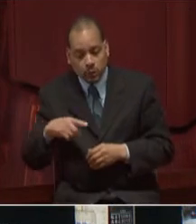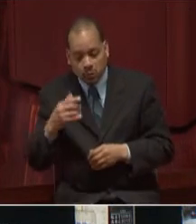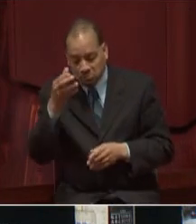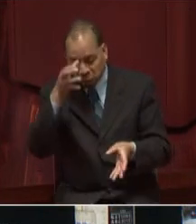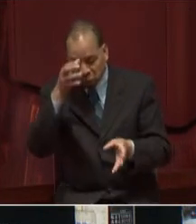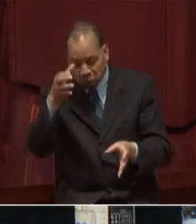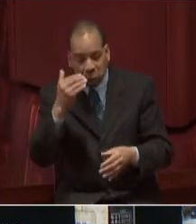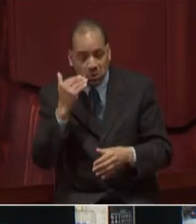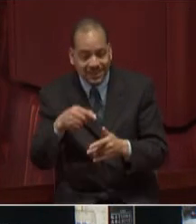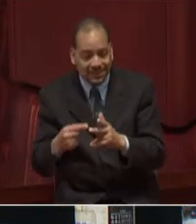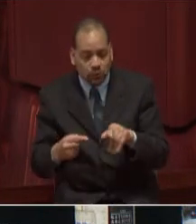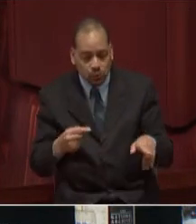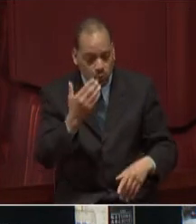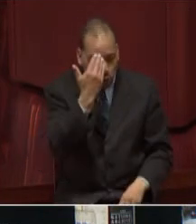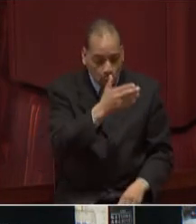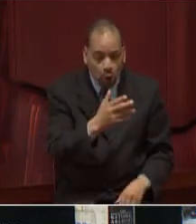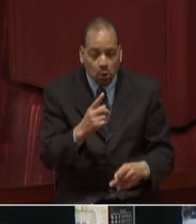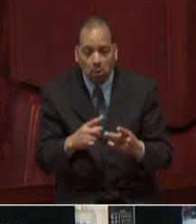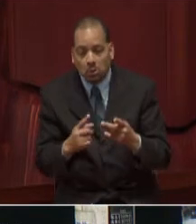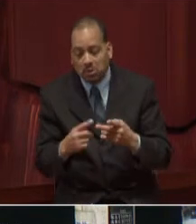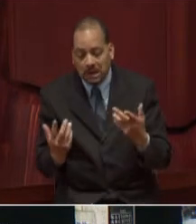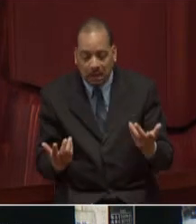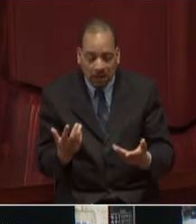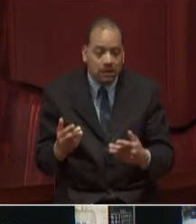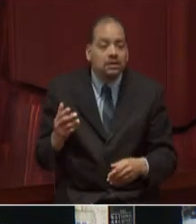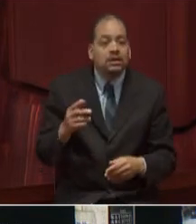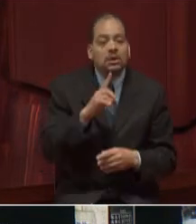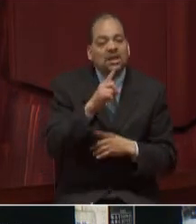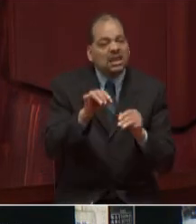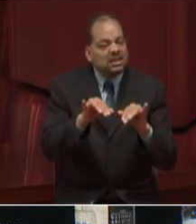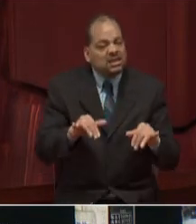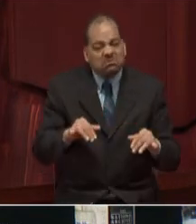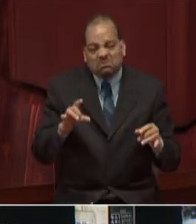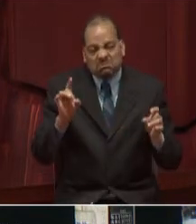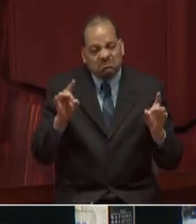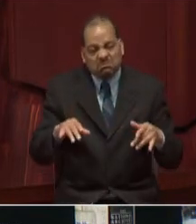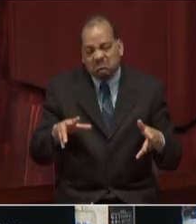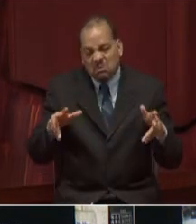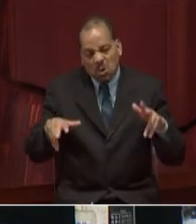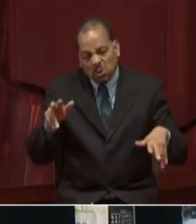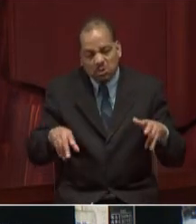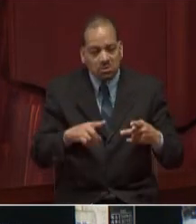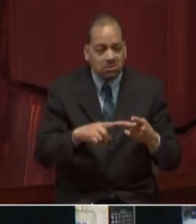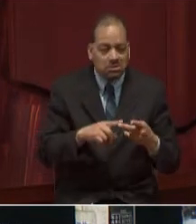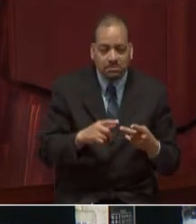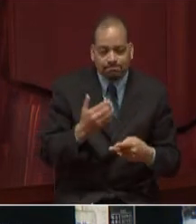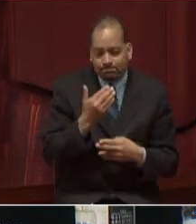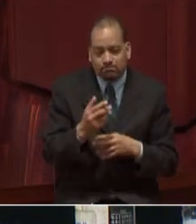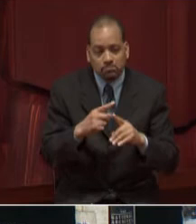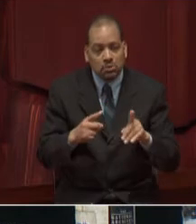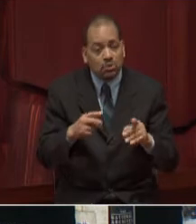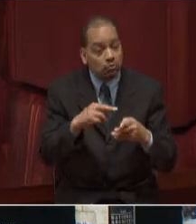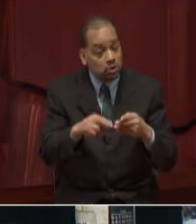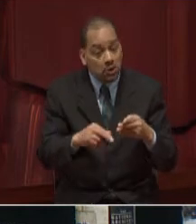risk you run. Now, the system was awkward, humiliating, but it produced terrific results.